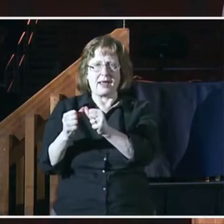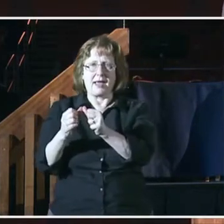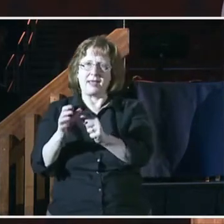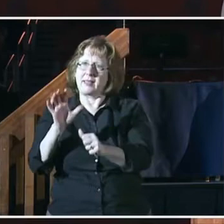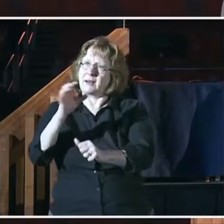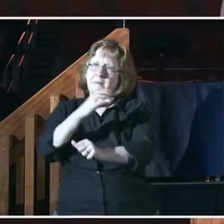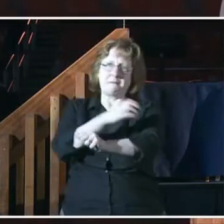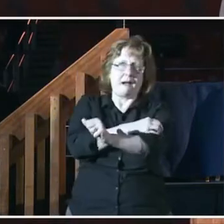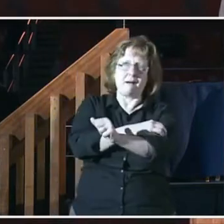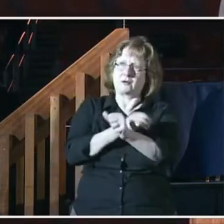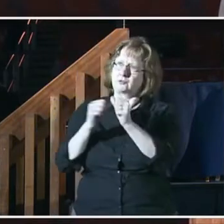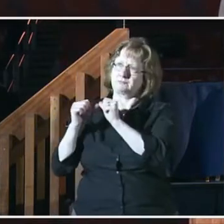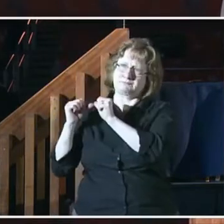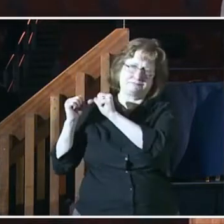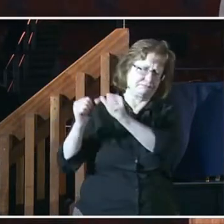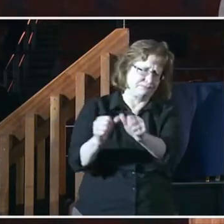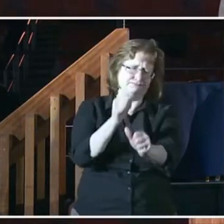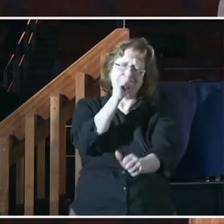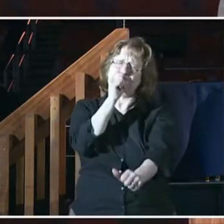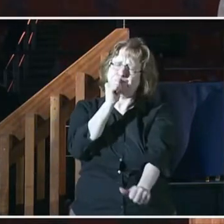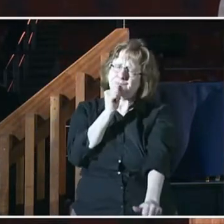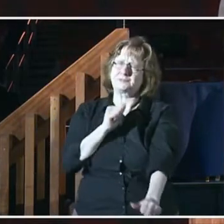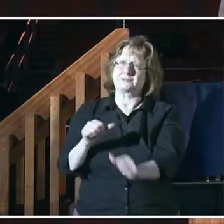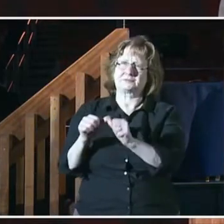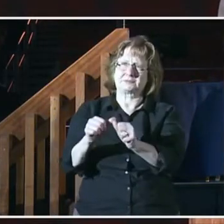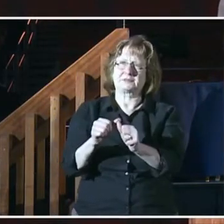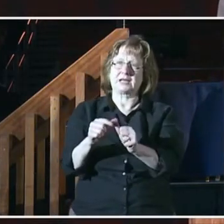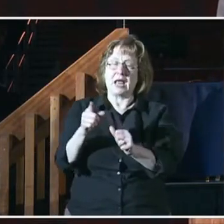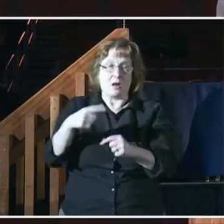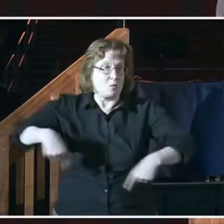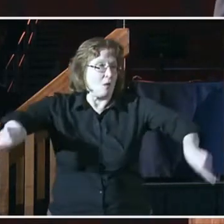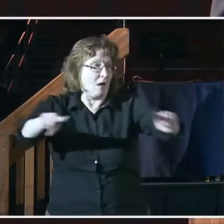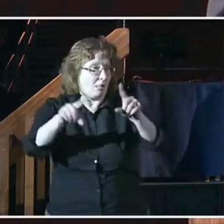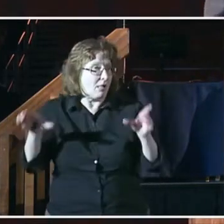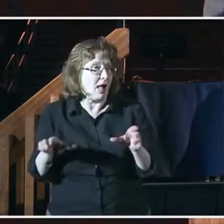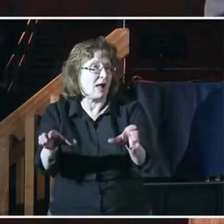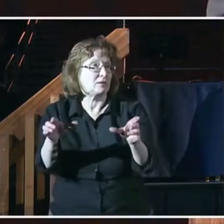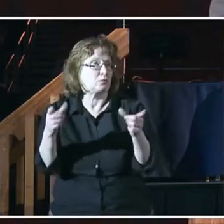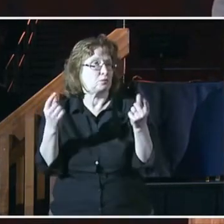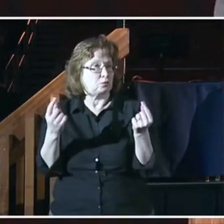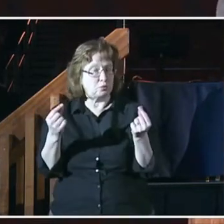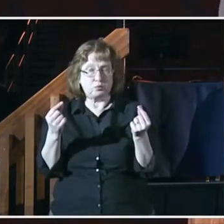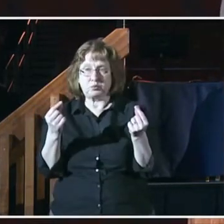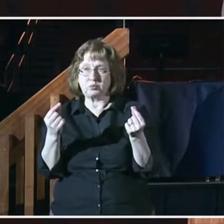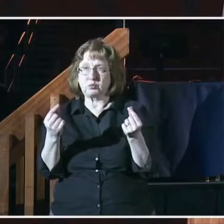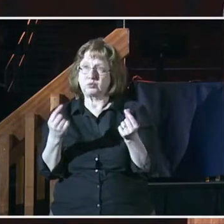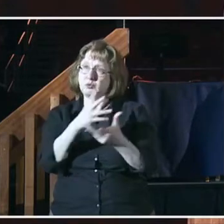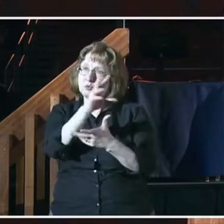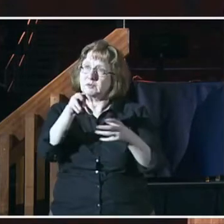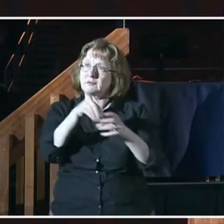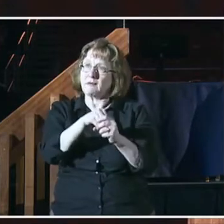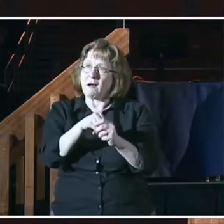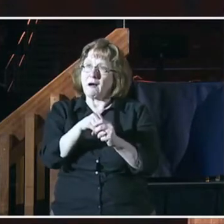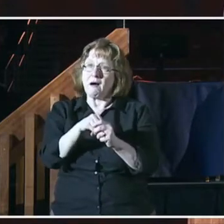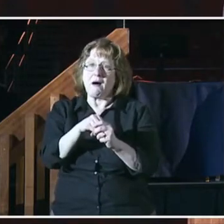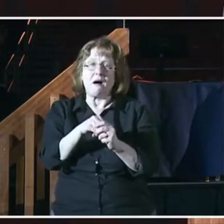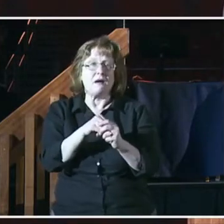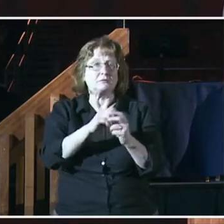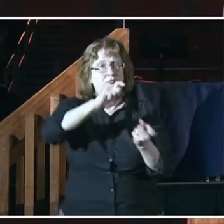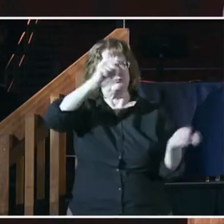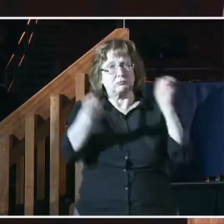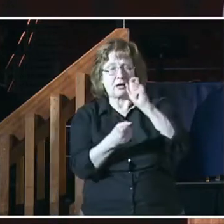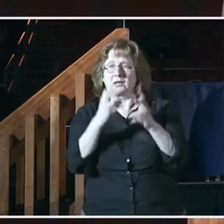endure. And we act. We act to do our part in bending the arc of the